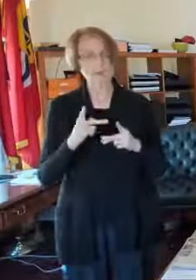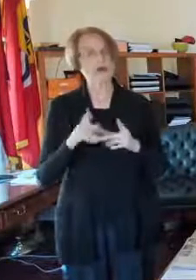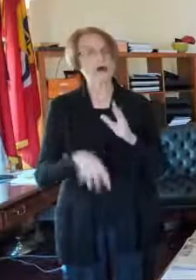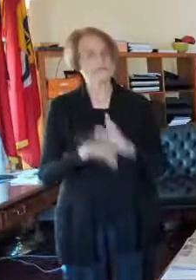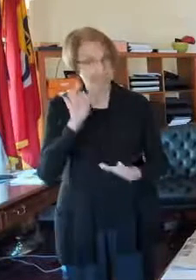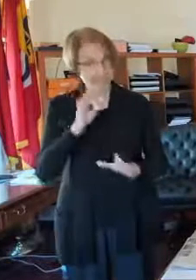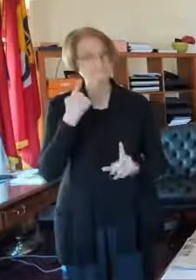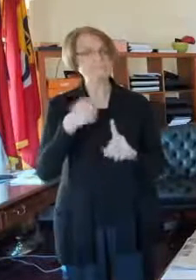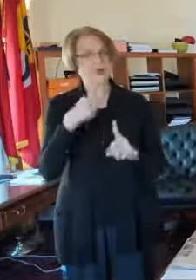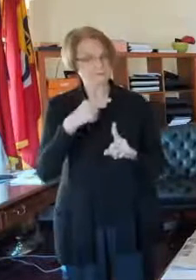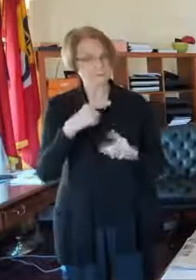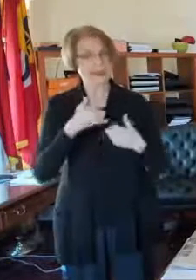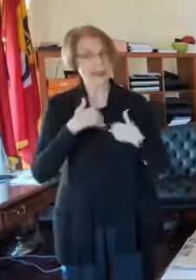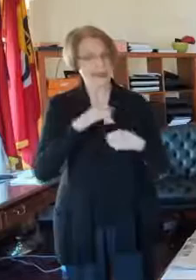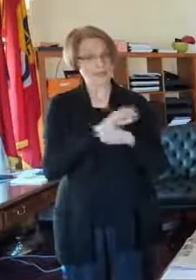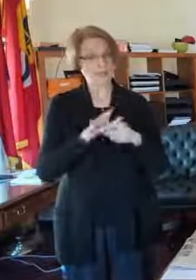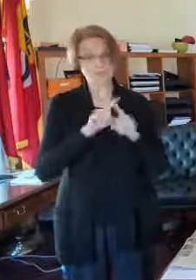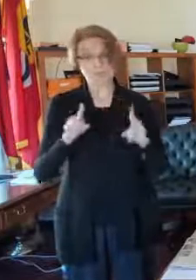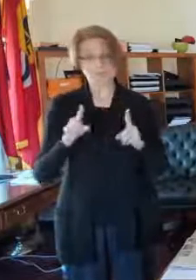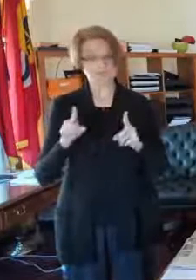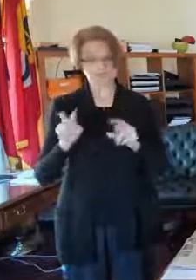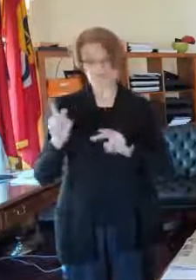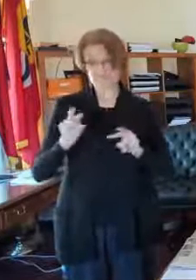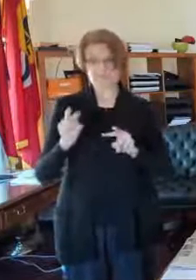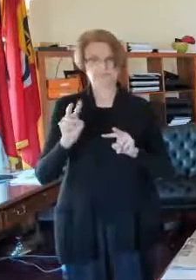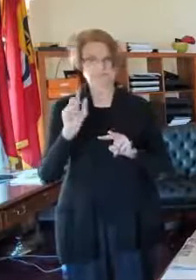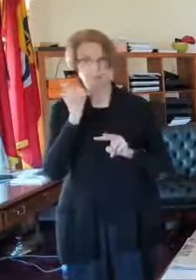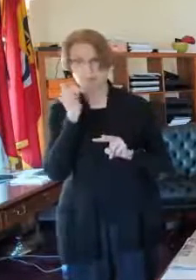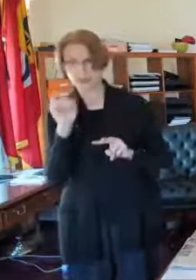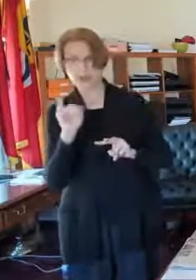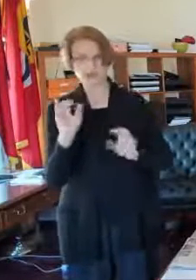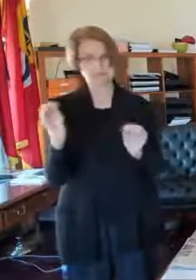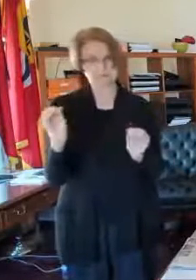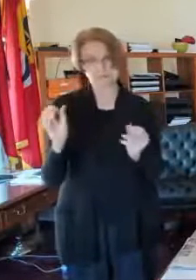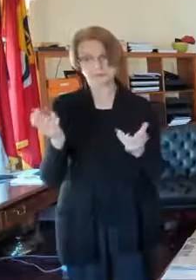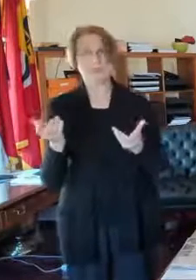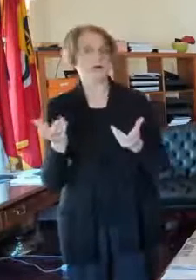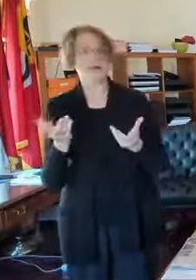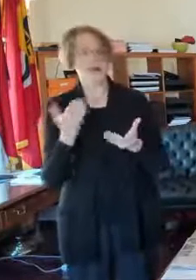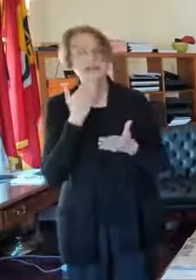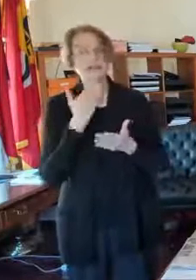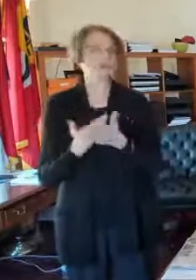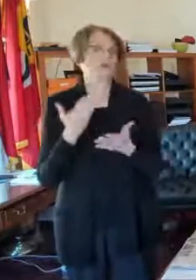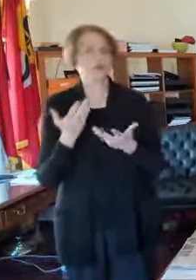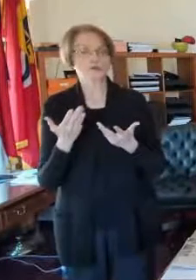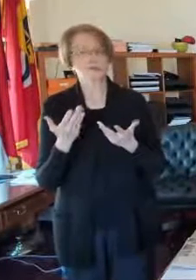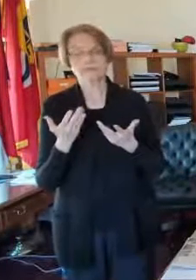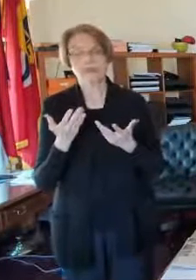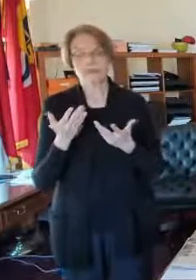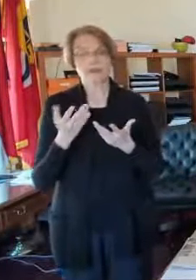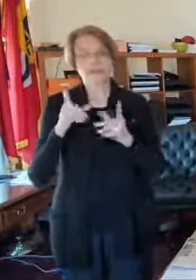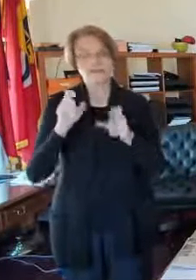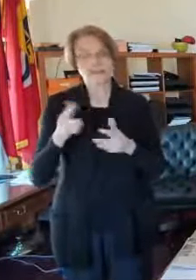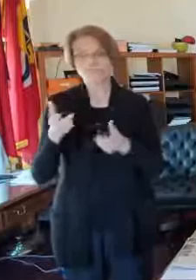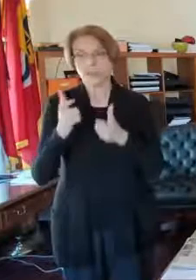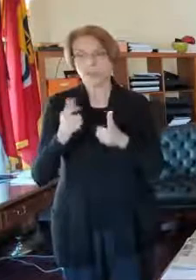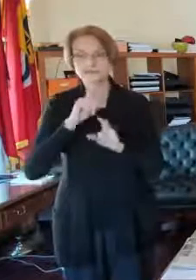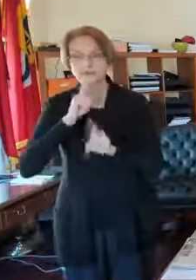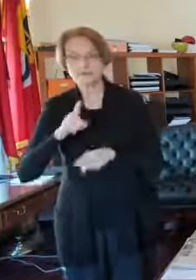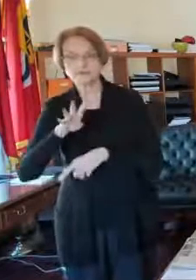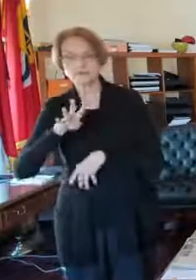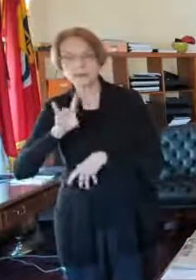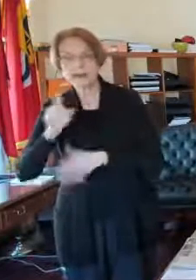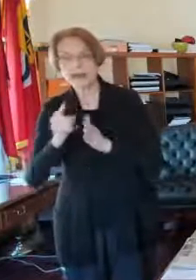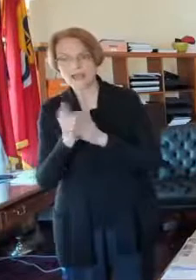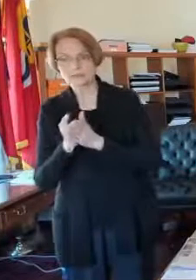who were asymptomatic. So that was a good thing to be able to do, because it comes back within 48 hours, and we were able to very